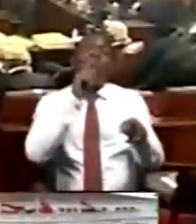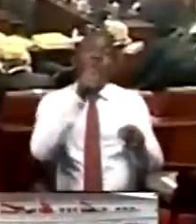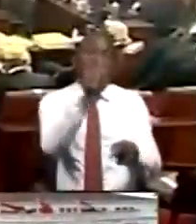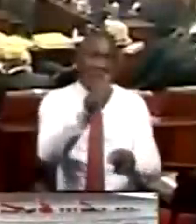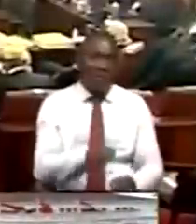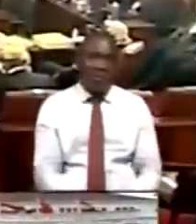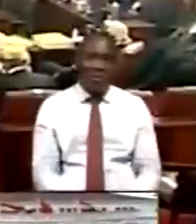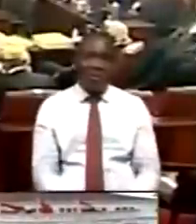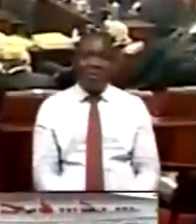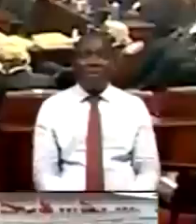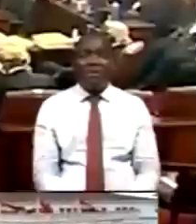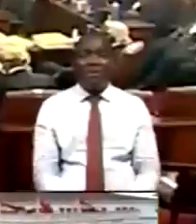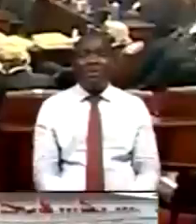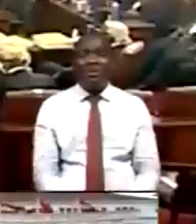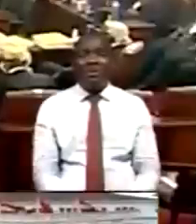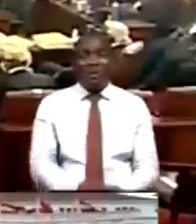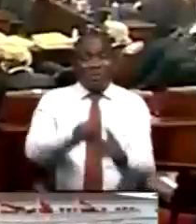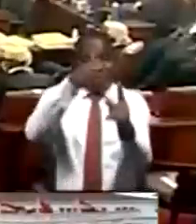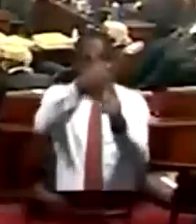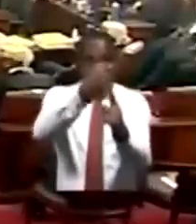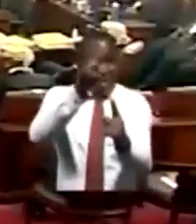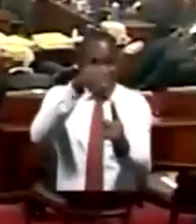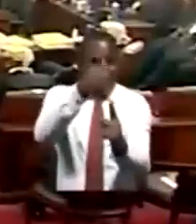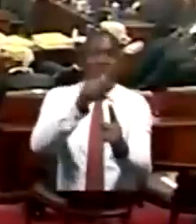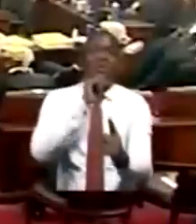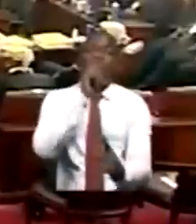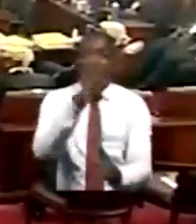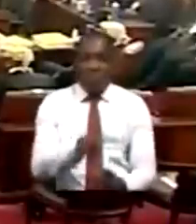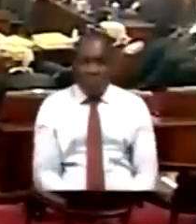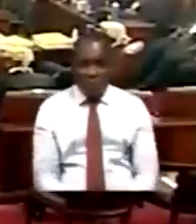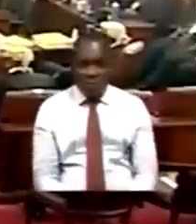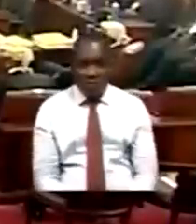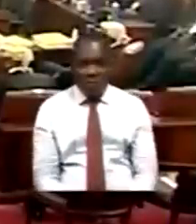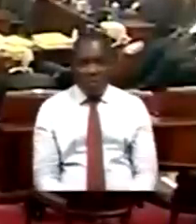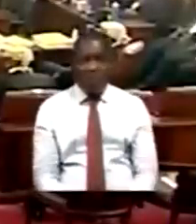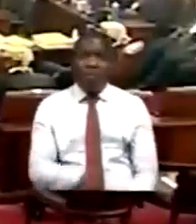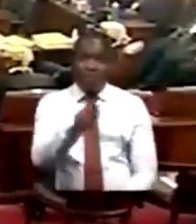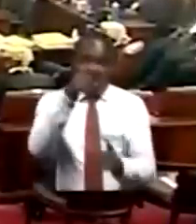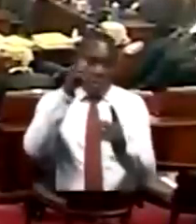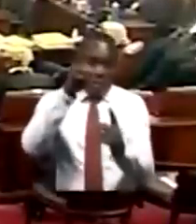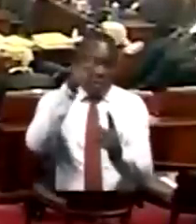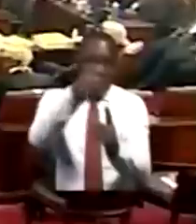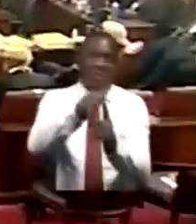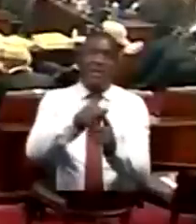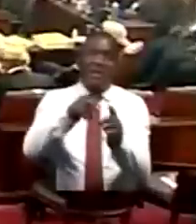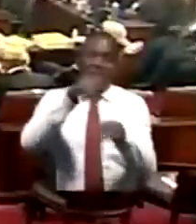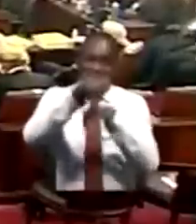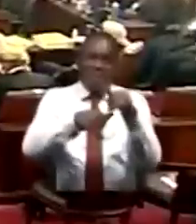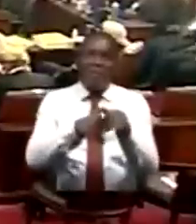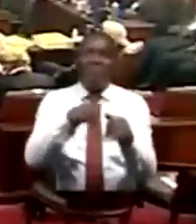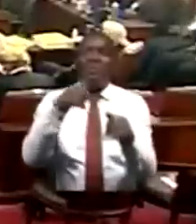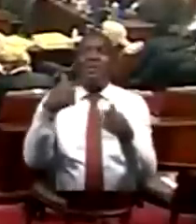It is your time. That is being untruthful. To the people of this republic. Please listen to the question